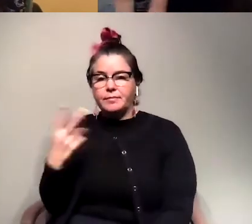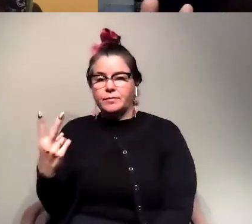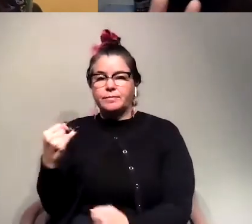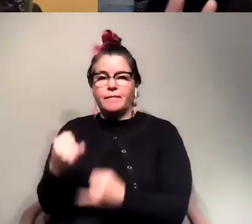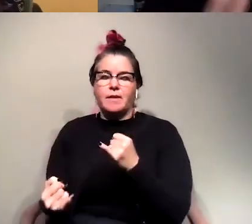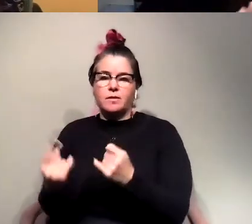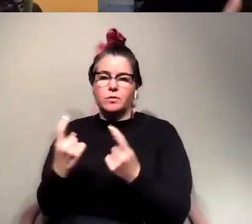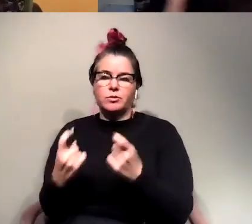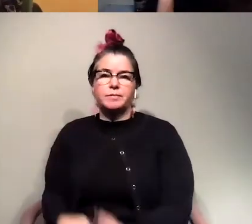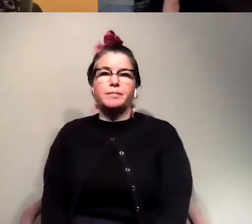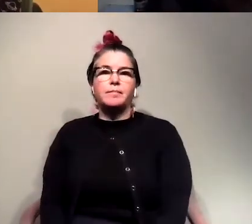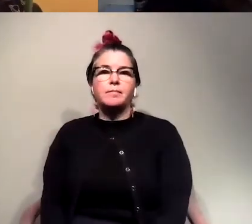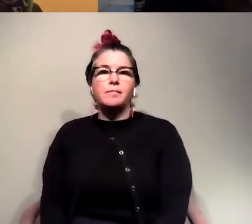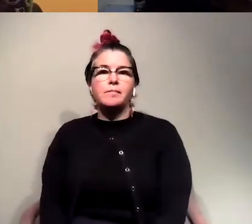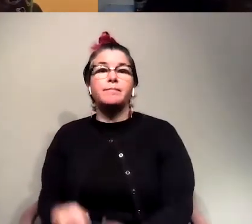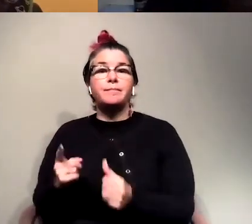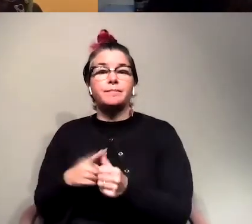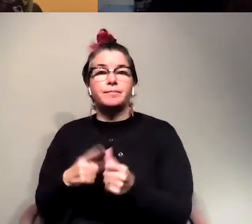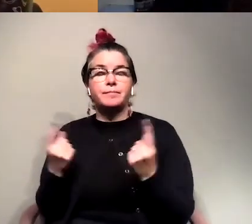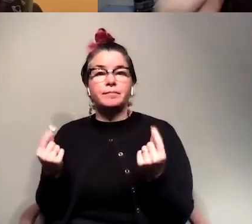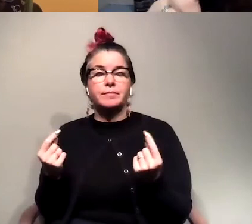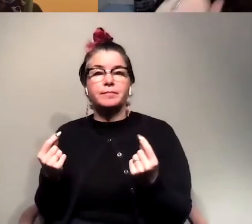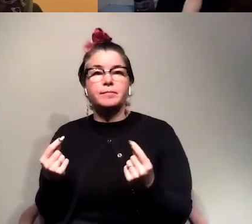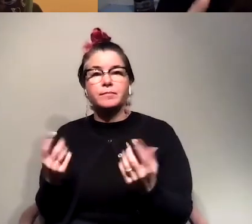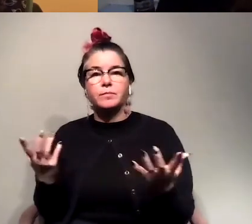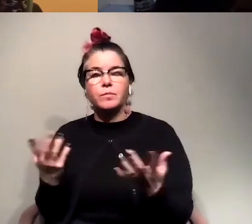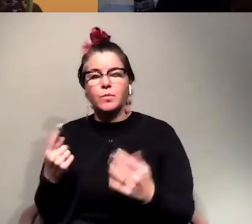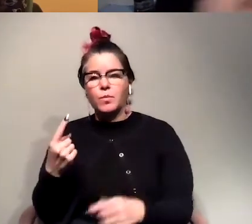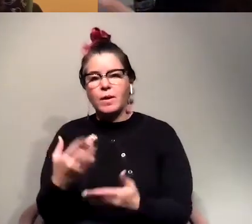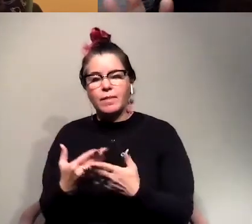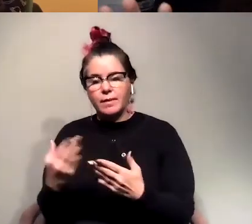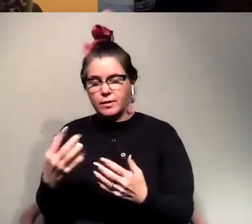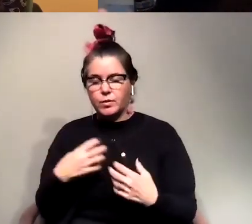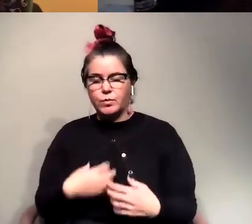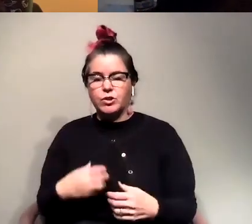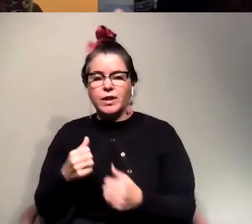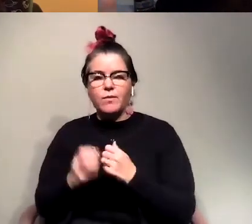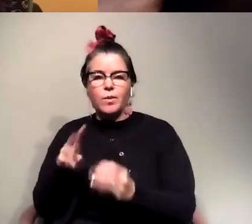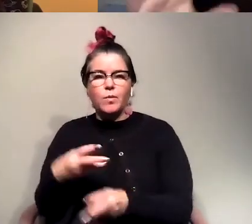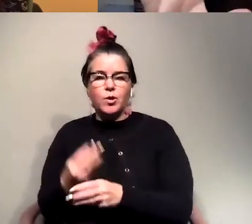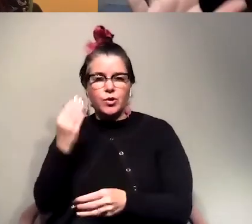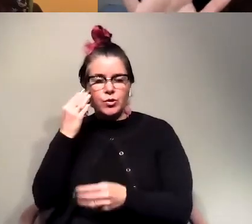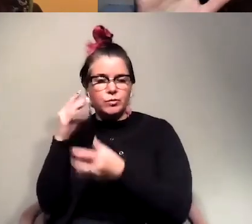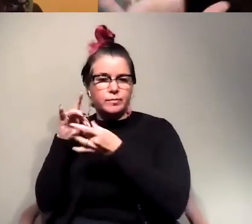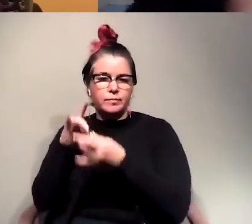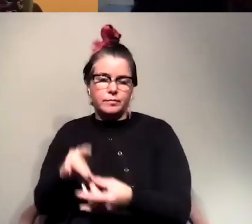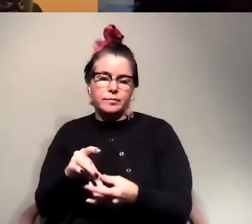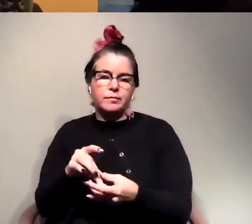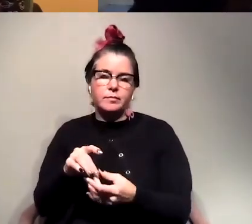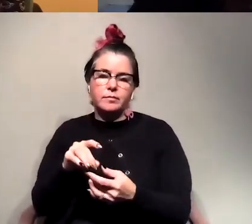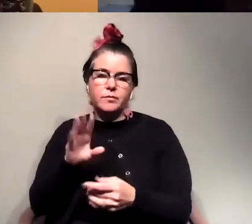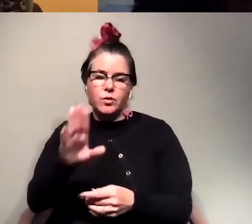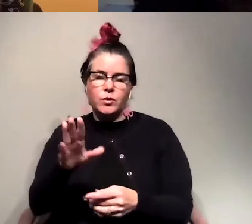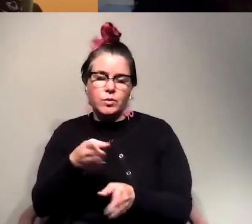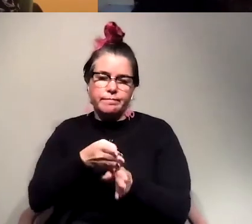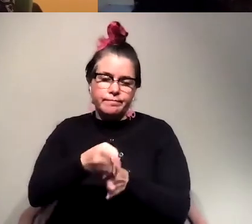final questions for you. The first is, what is one thing that you wish everybody in the world knew about your area of